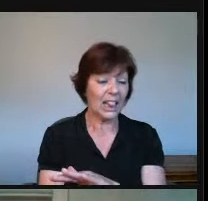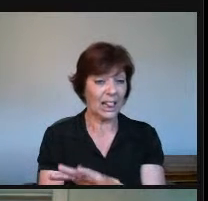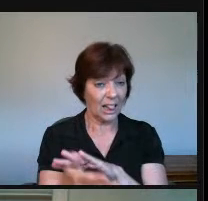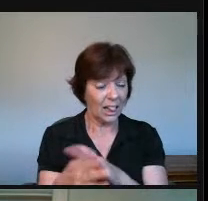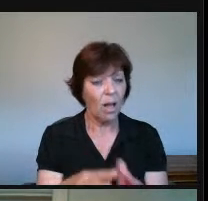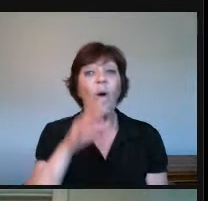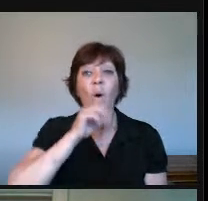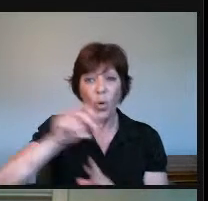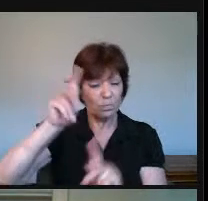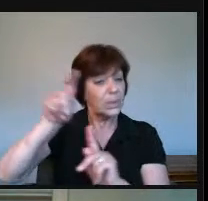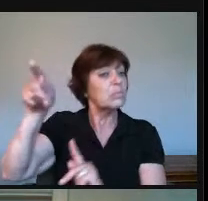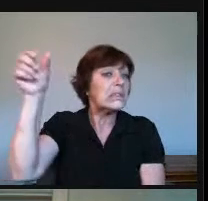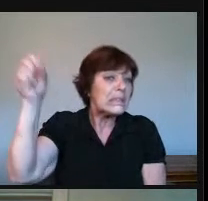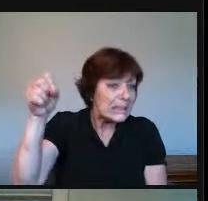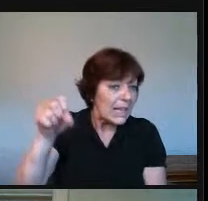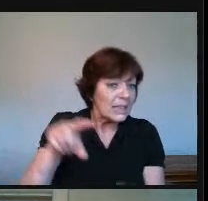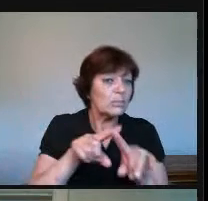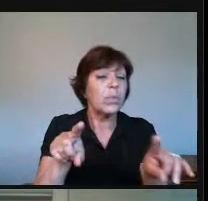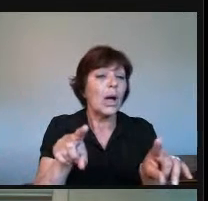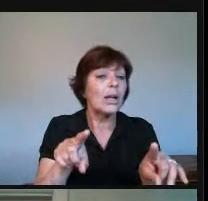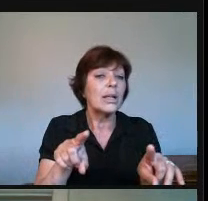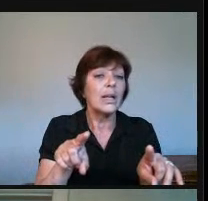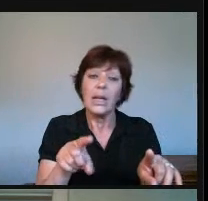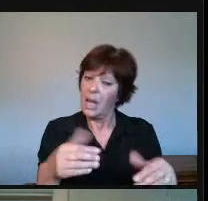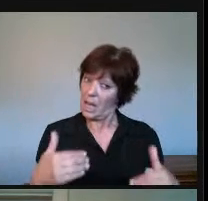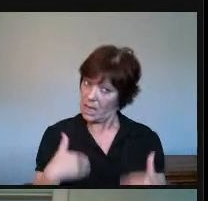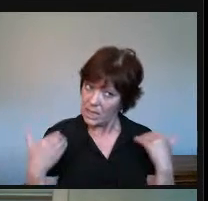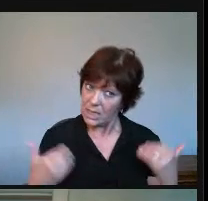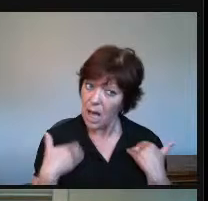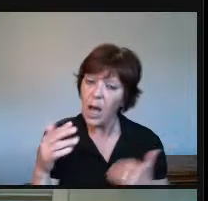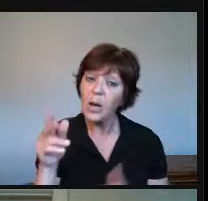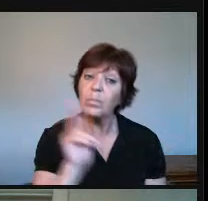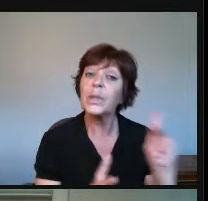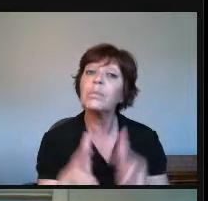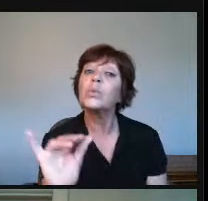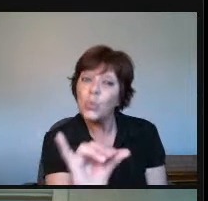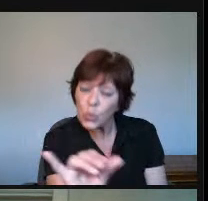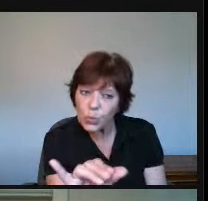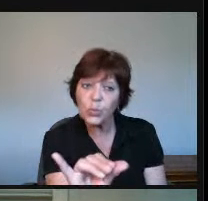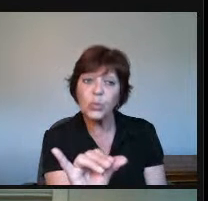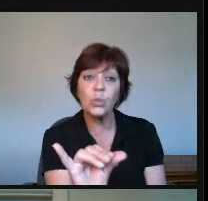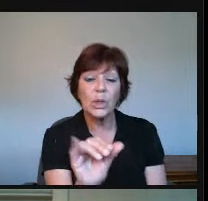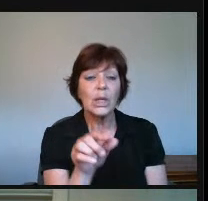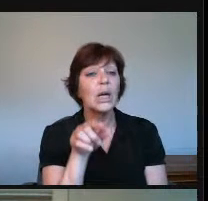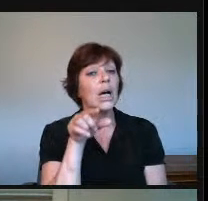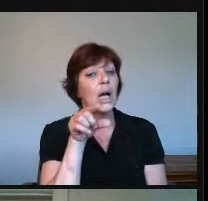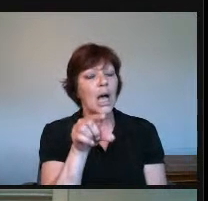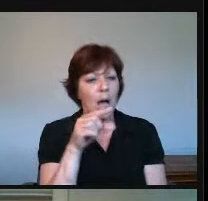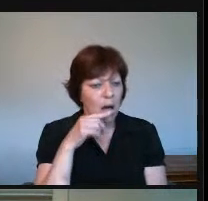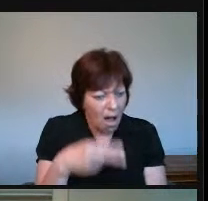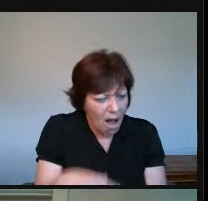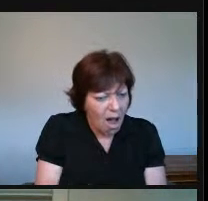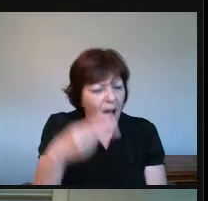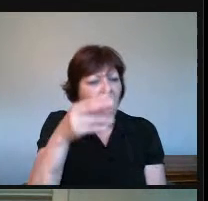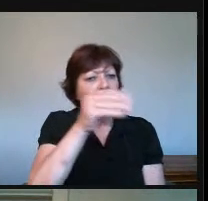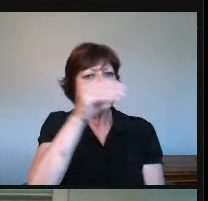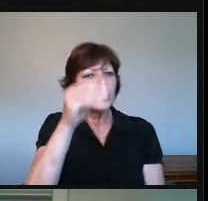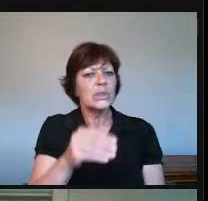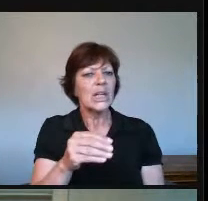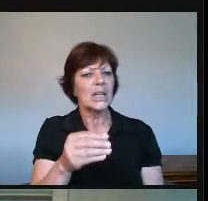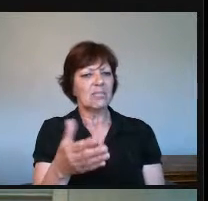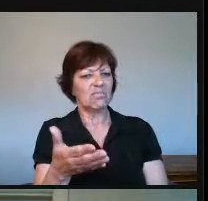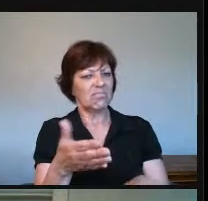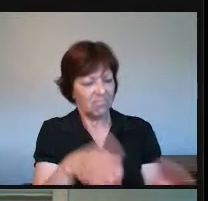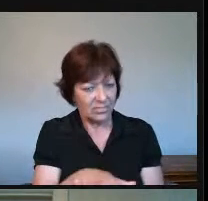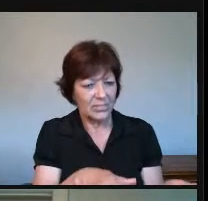older people, but it has not spared younger adults, and younger adults have had an unexpectedly high rate of excess mortality.